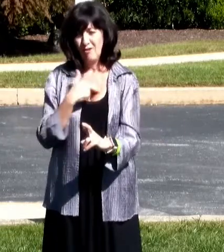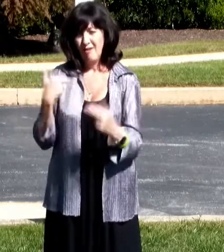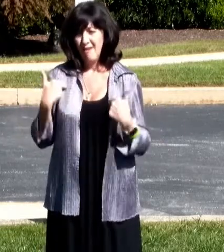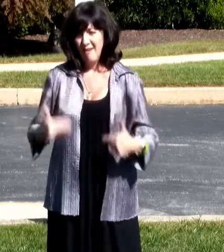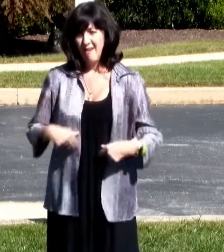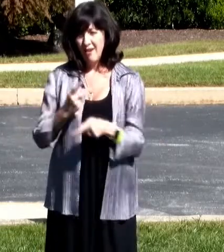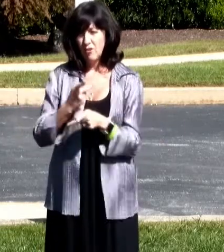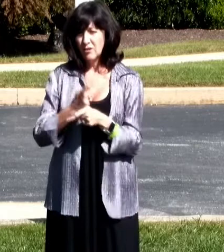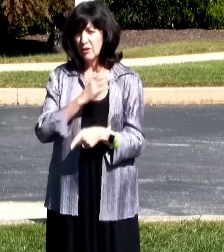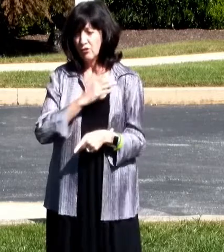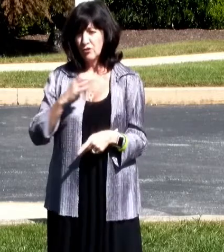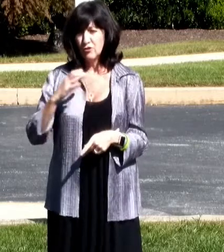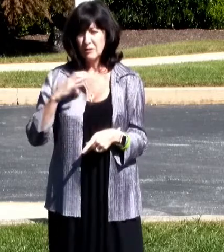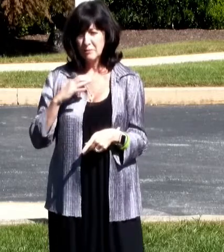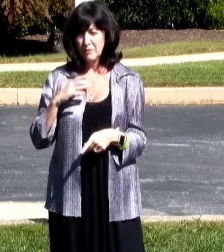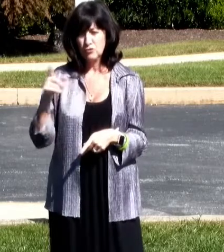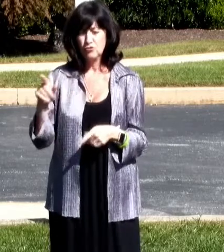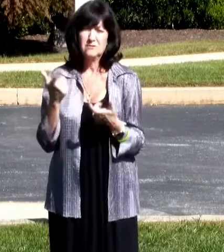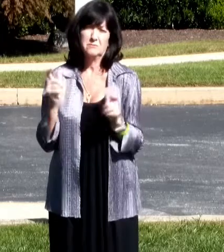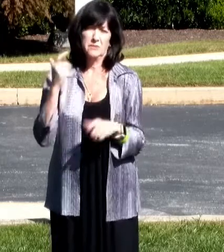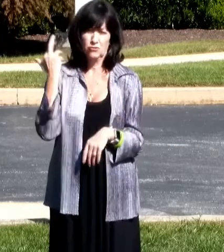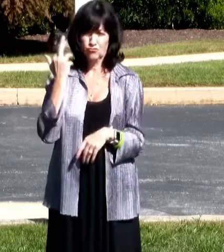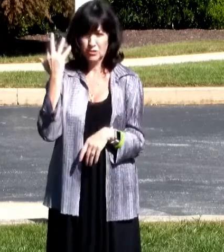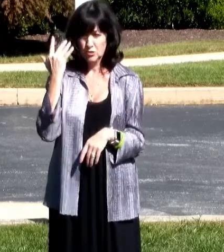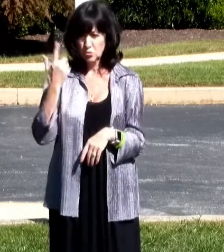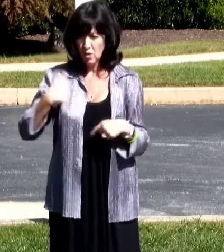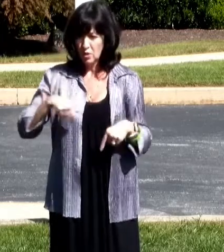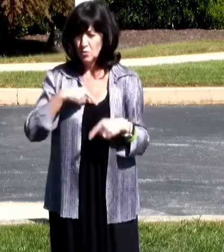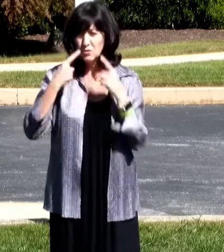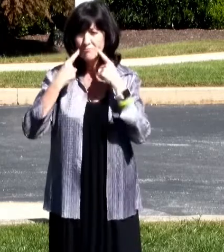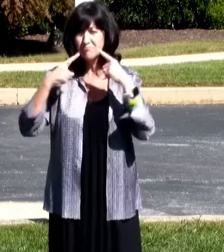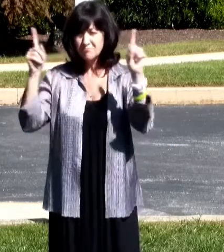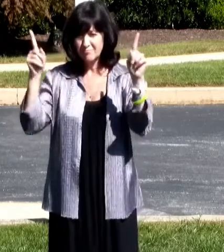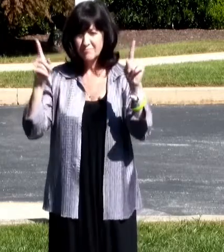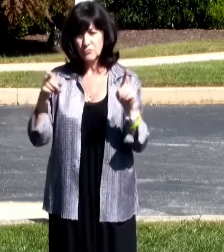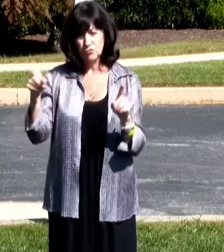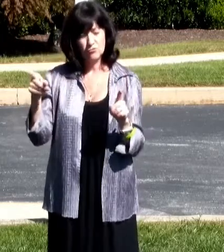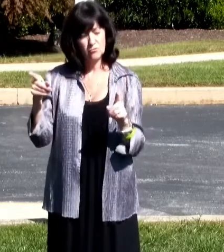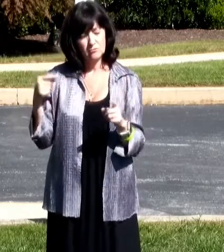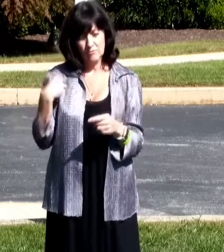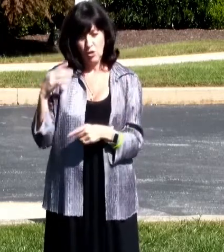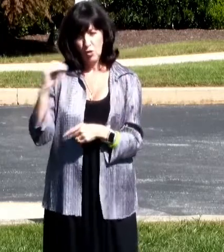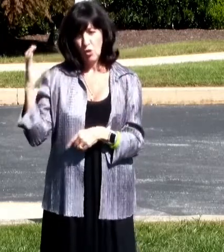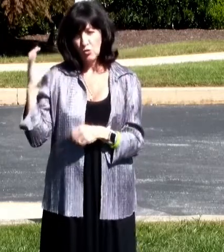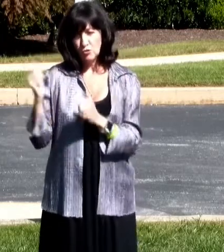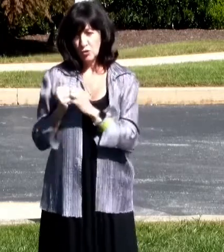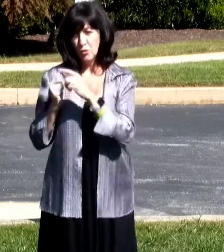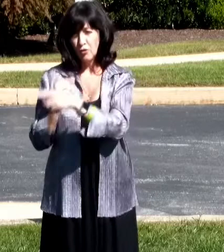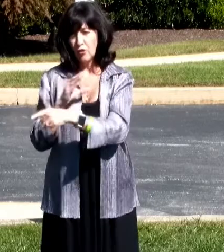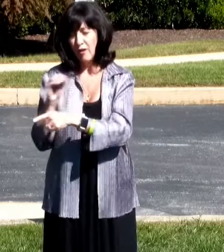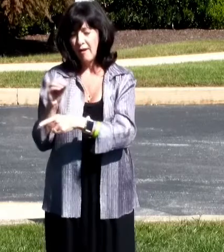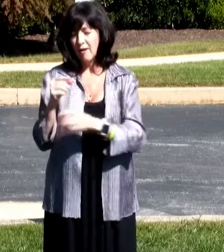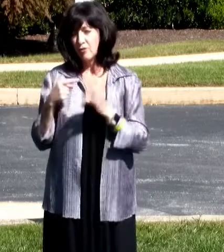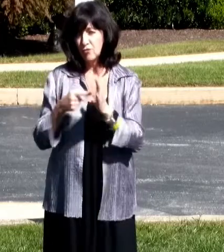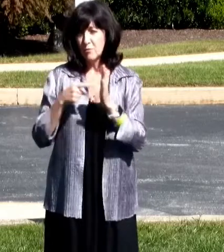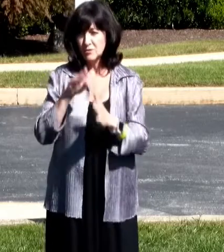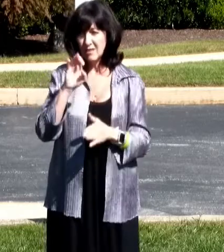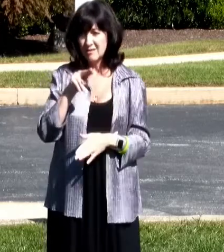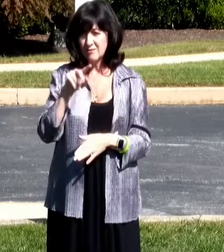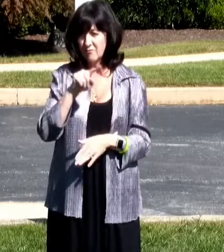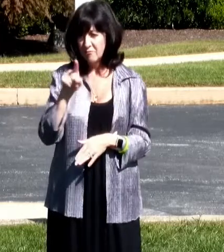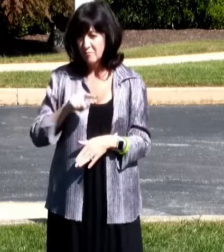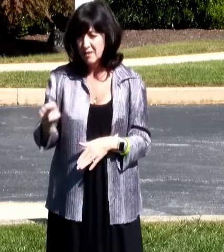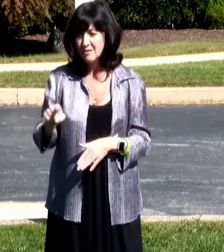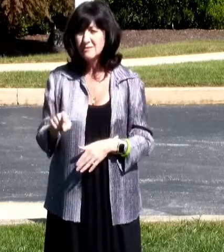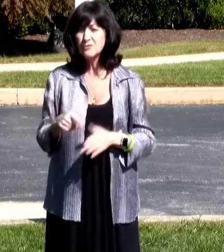as well as a huge reason why we are here, and it was an honor to be a co-chair along with her and Representative David Bentz on this. Representative